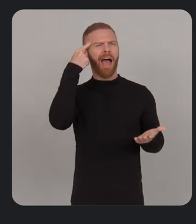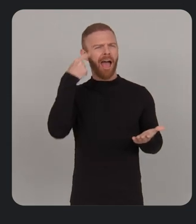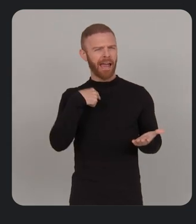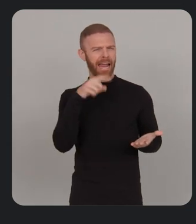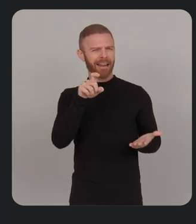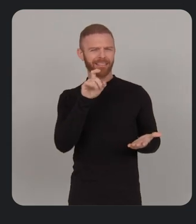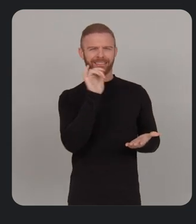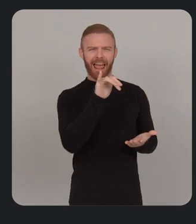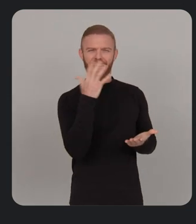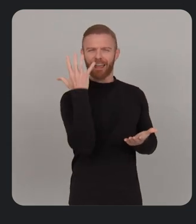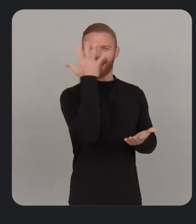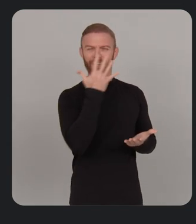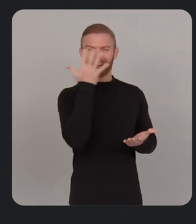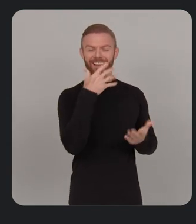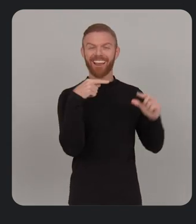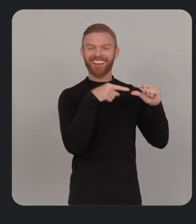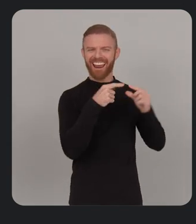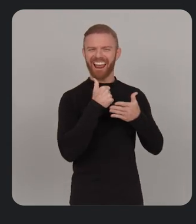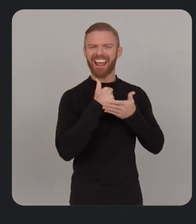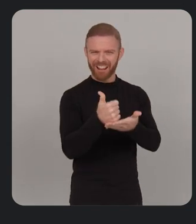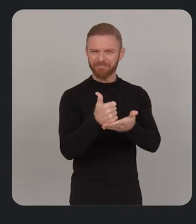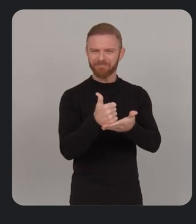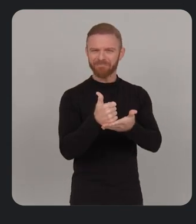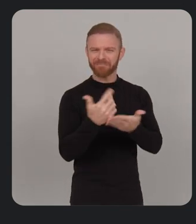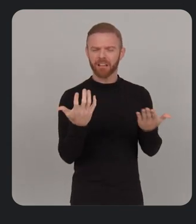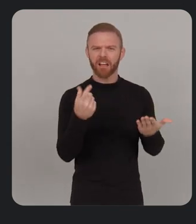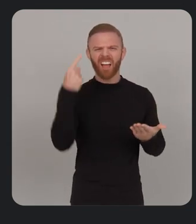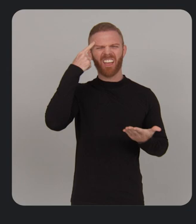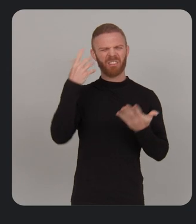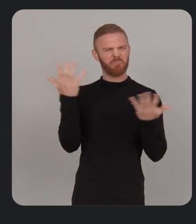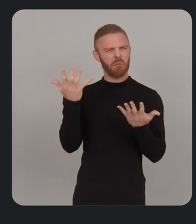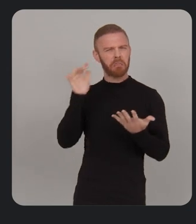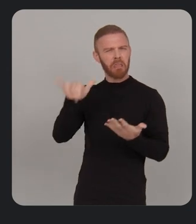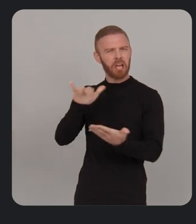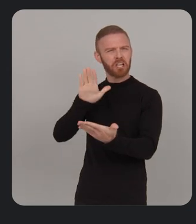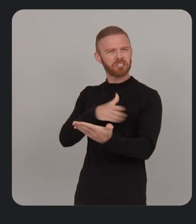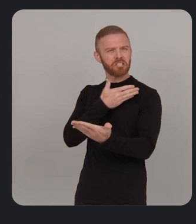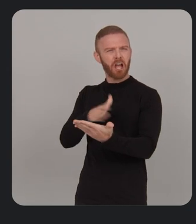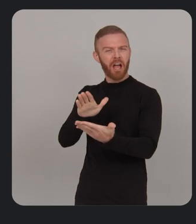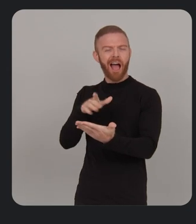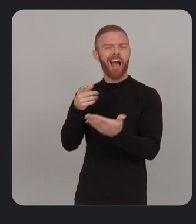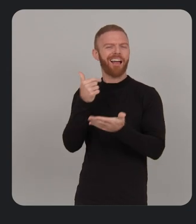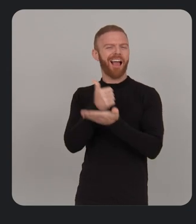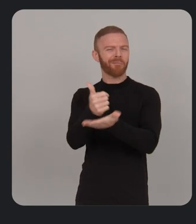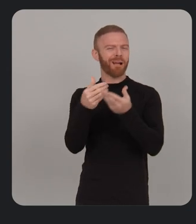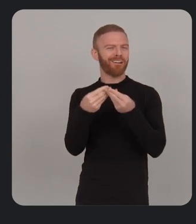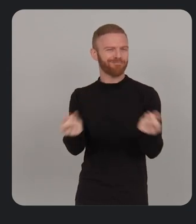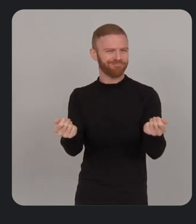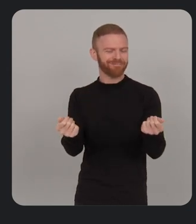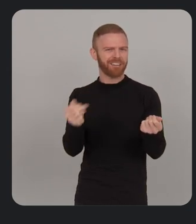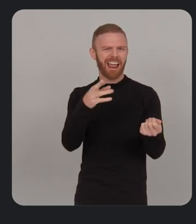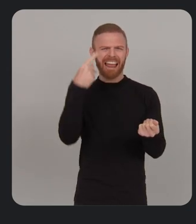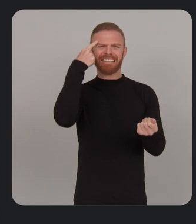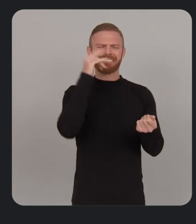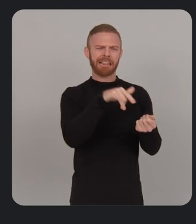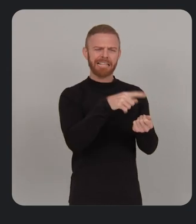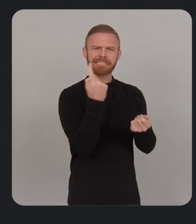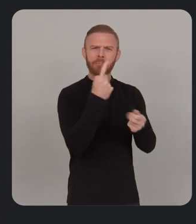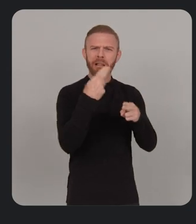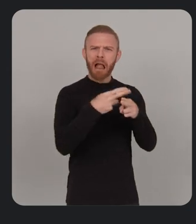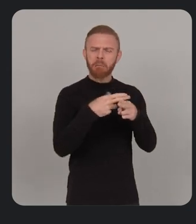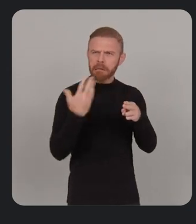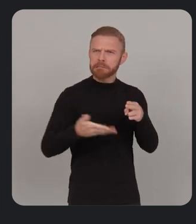Or an I-need-that-look looker-upper. It's kind of a what's-that-song-solver. A thingamajig fixer.